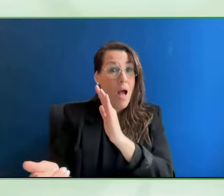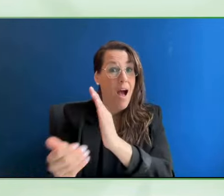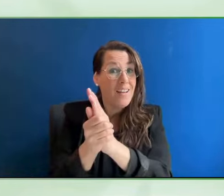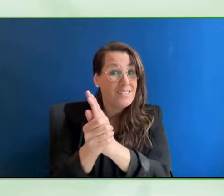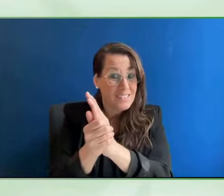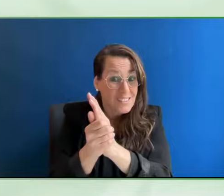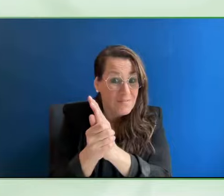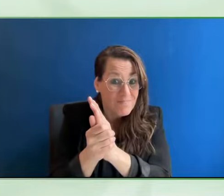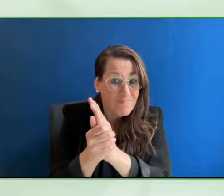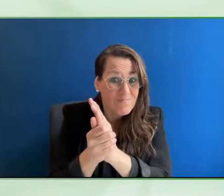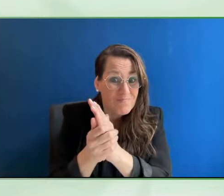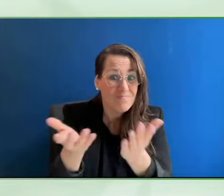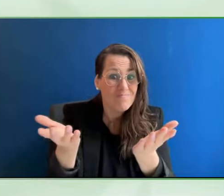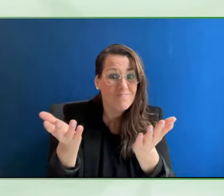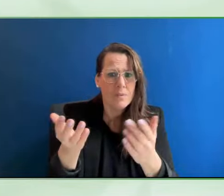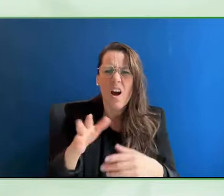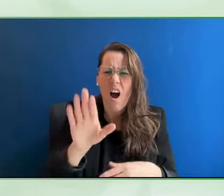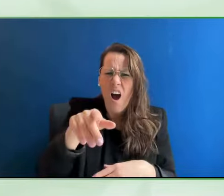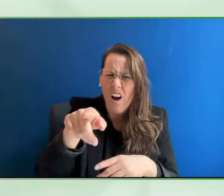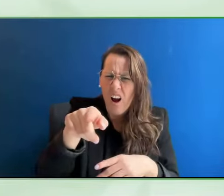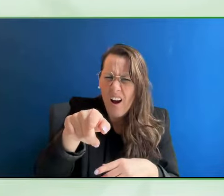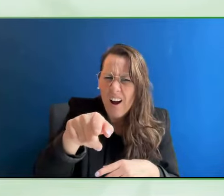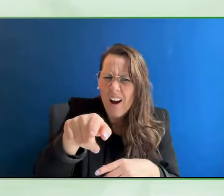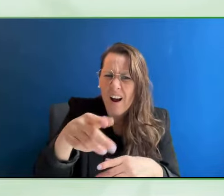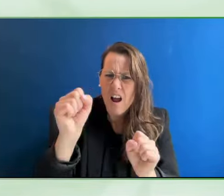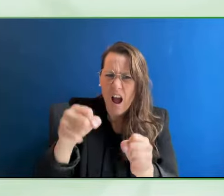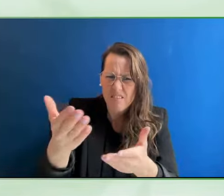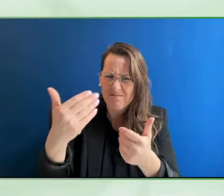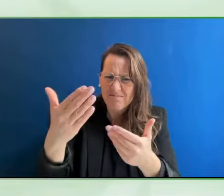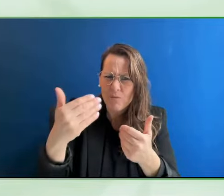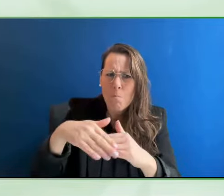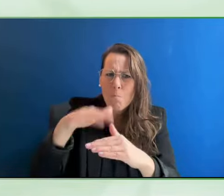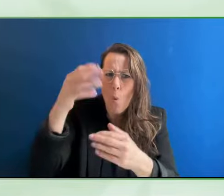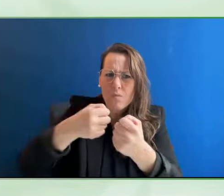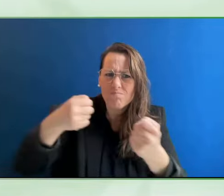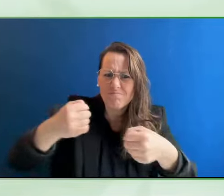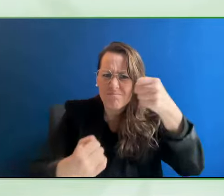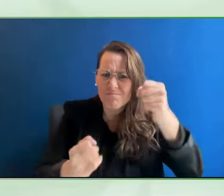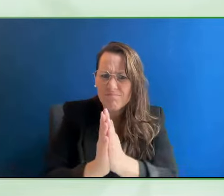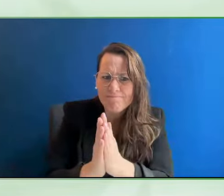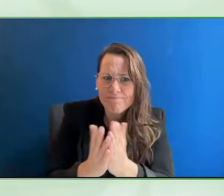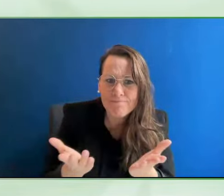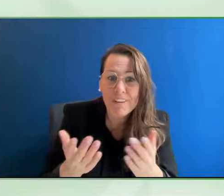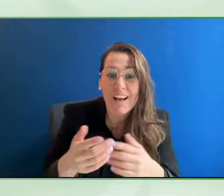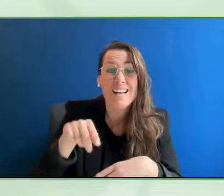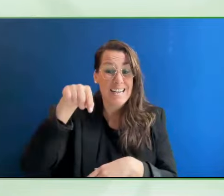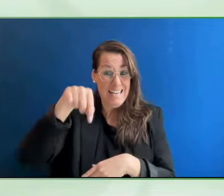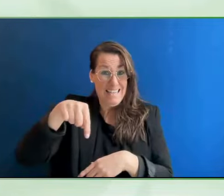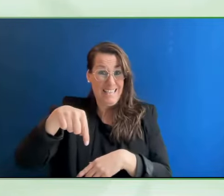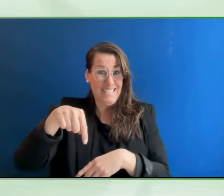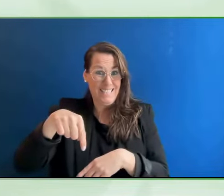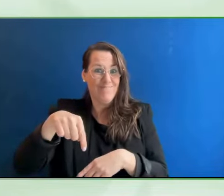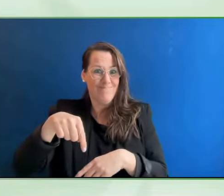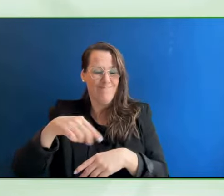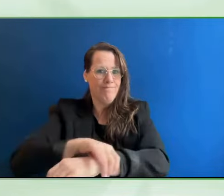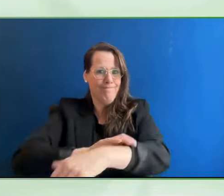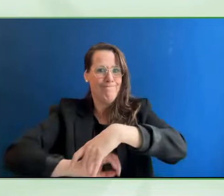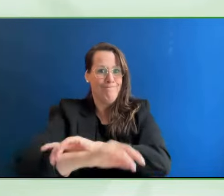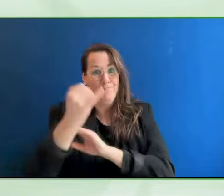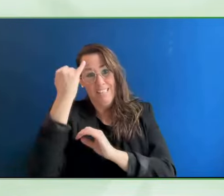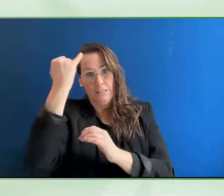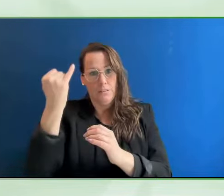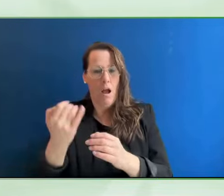make news on web, radio, television platforms more inclusive and easier to understand. And we